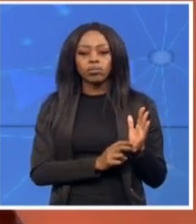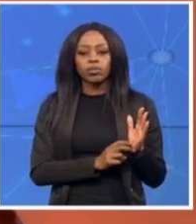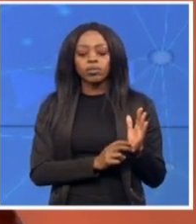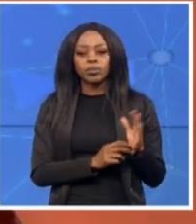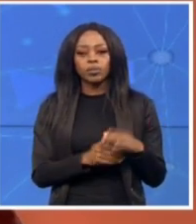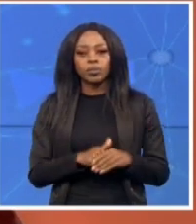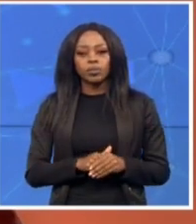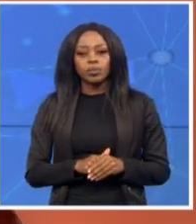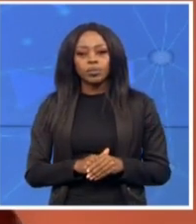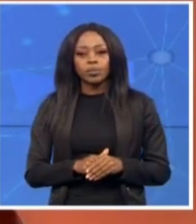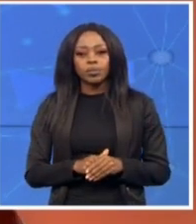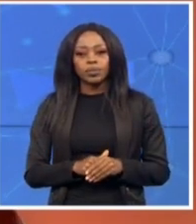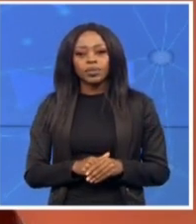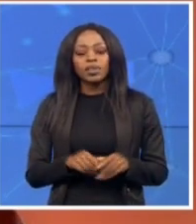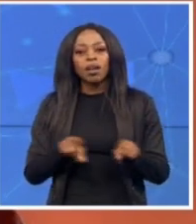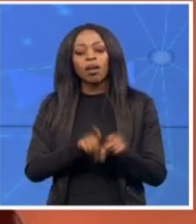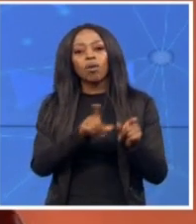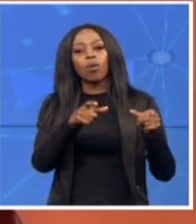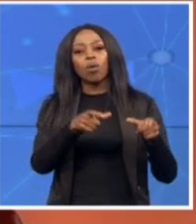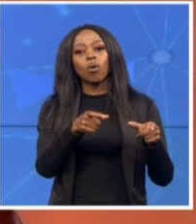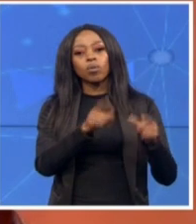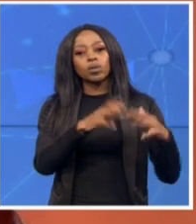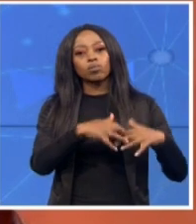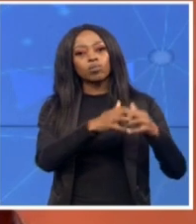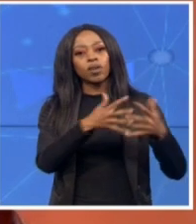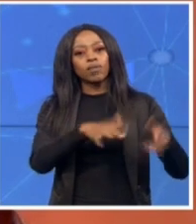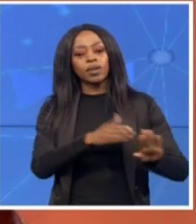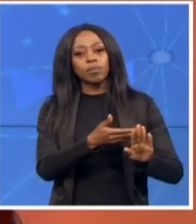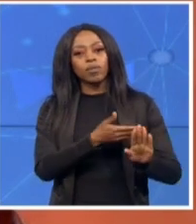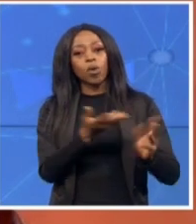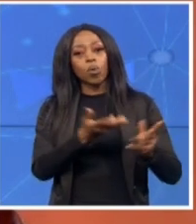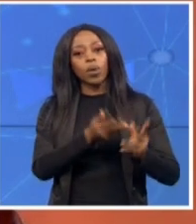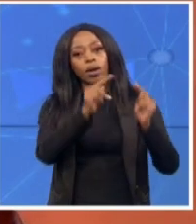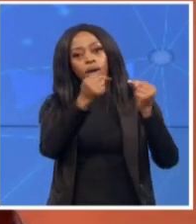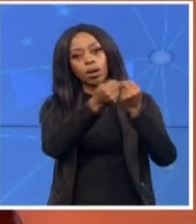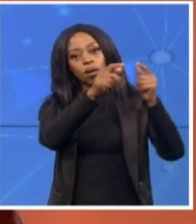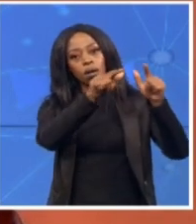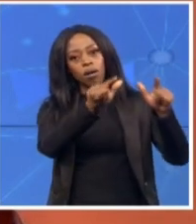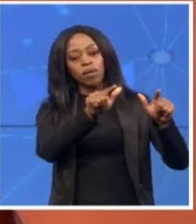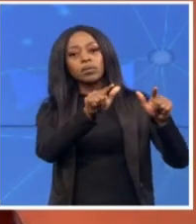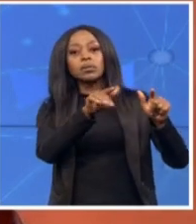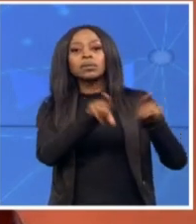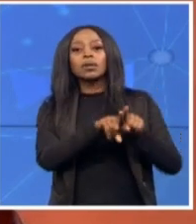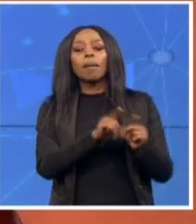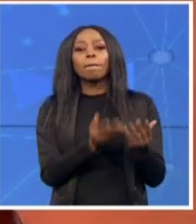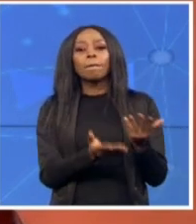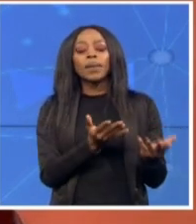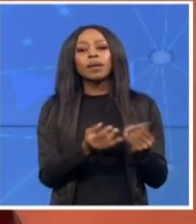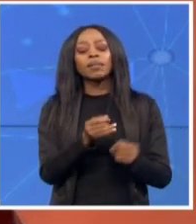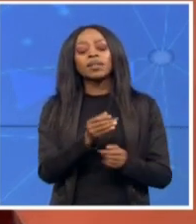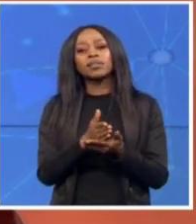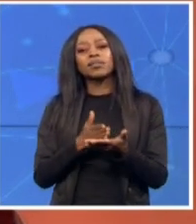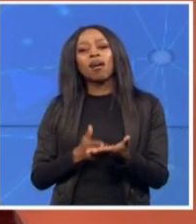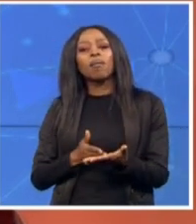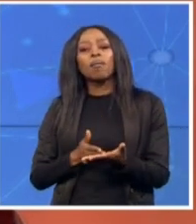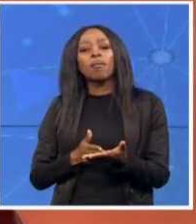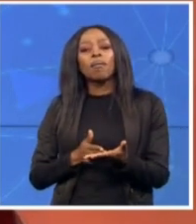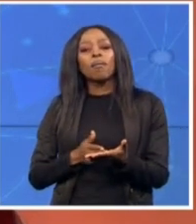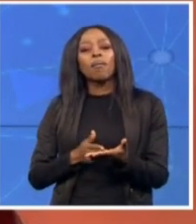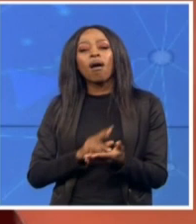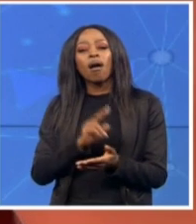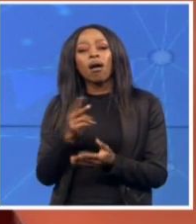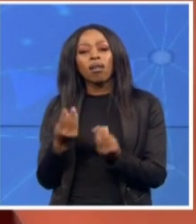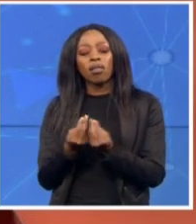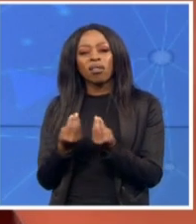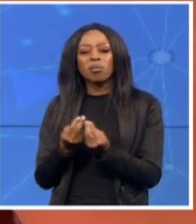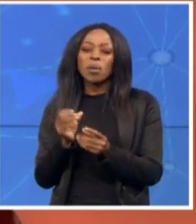already been established at the national level, just in case of some of the effects related to the vaccines, so that you don't have to do it